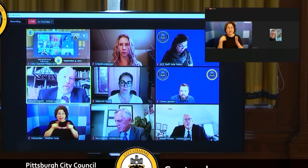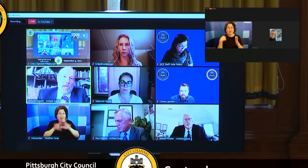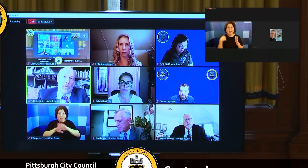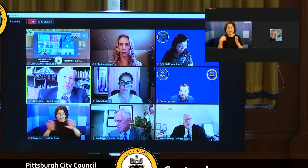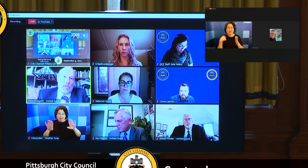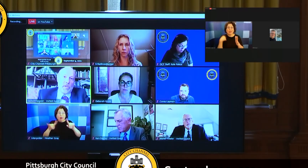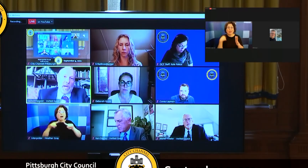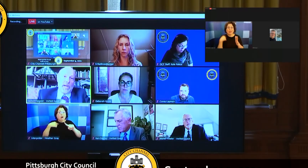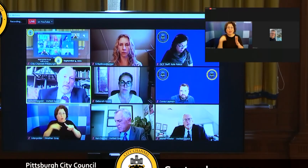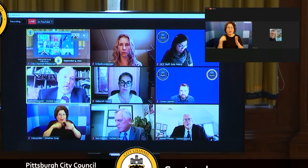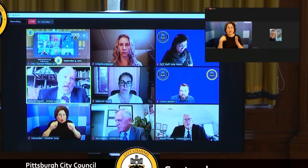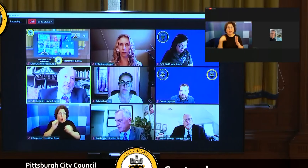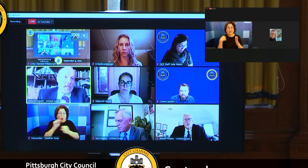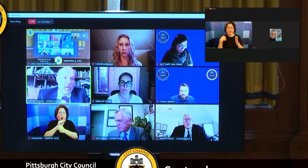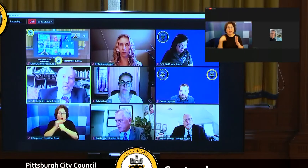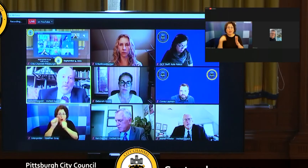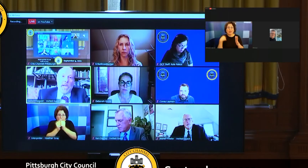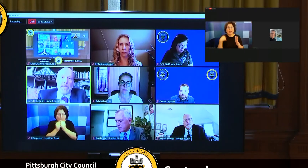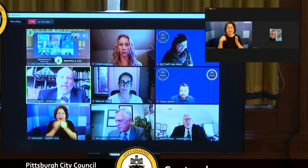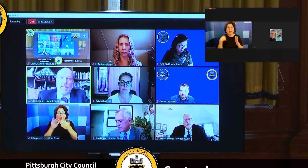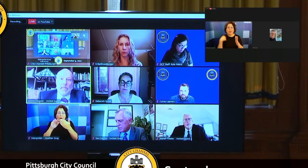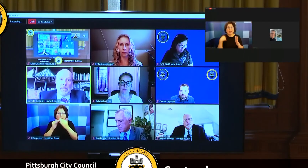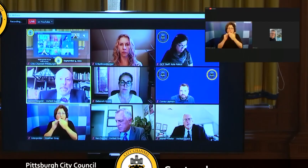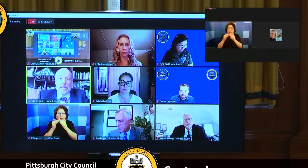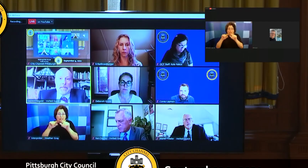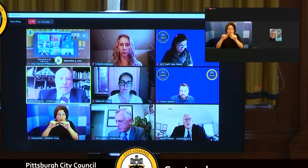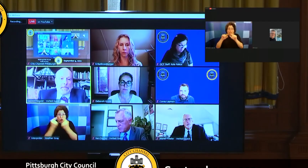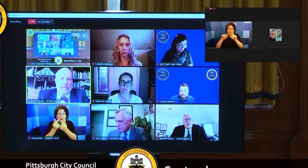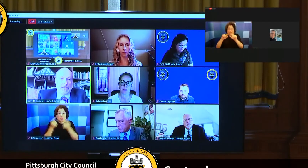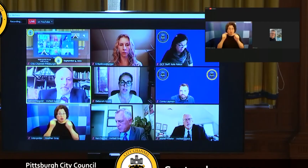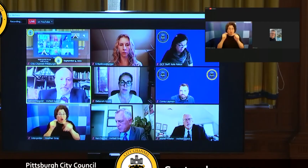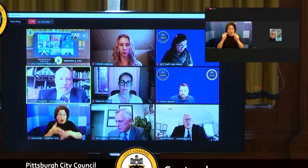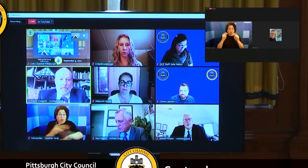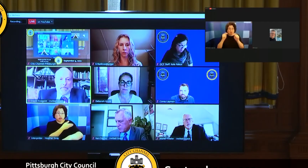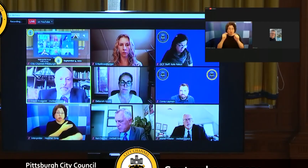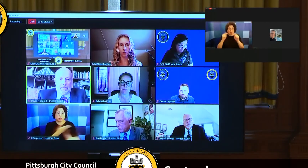community groups to try to do what we can to help.